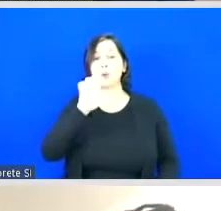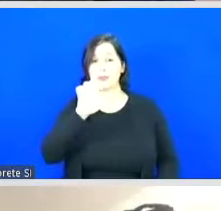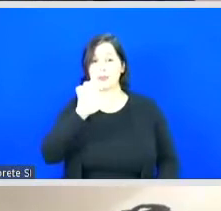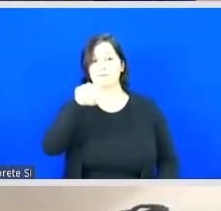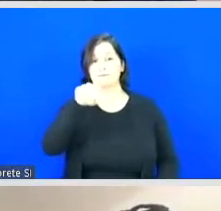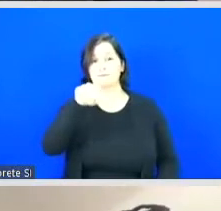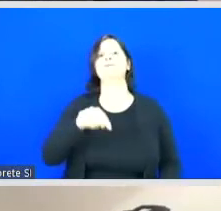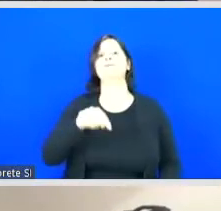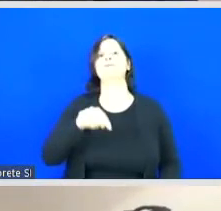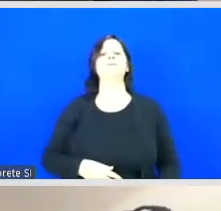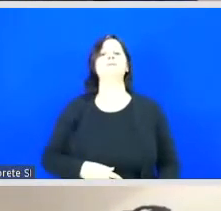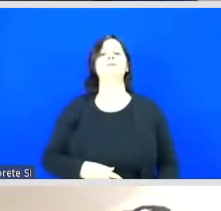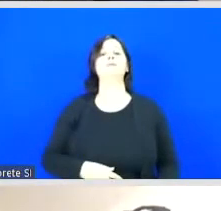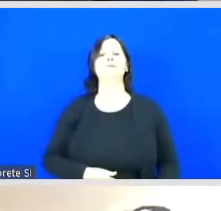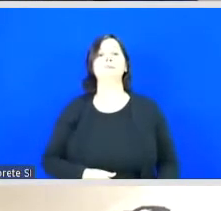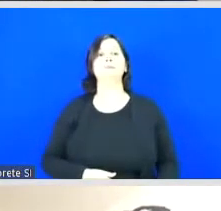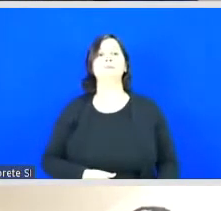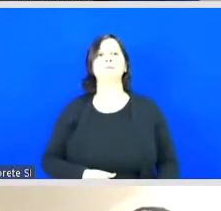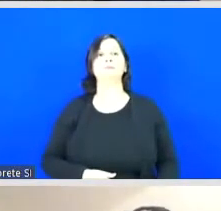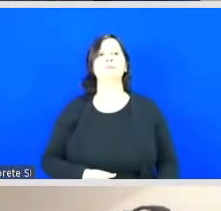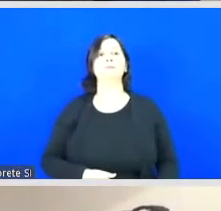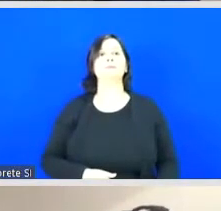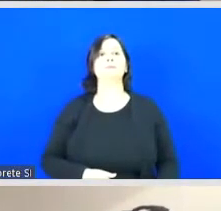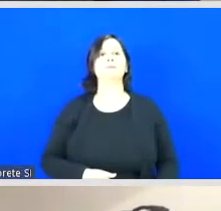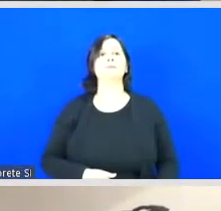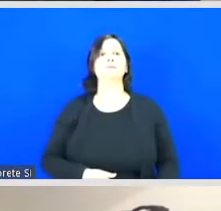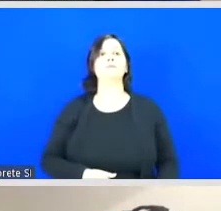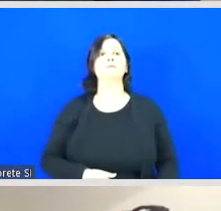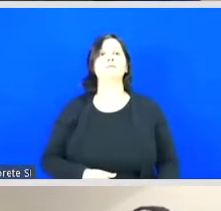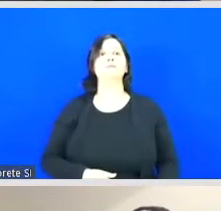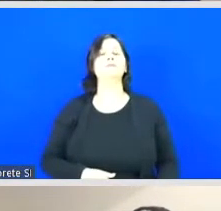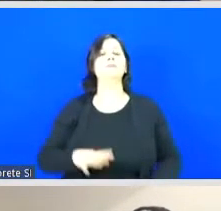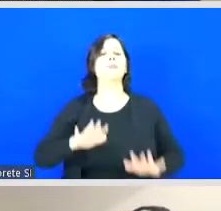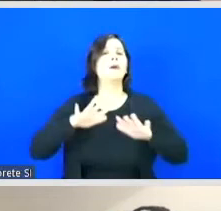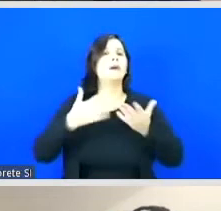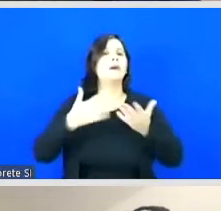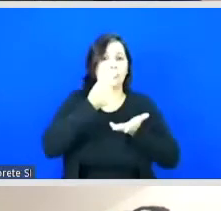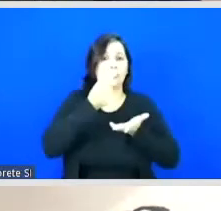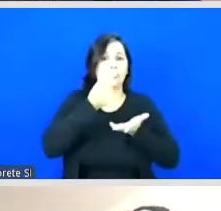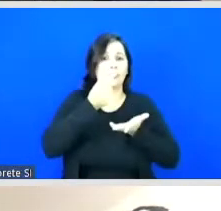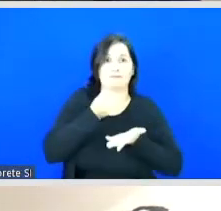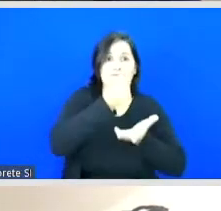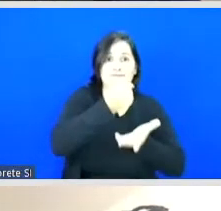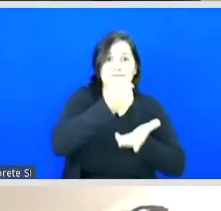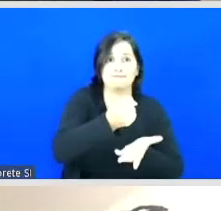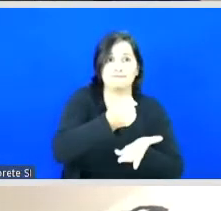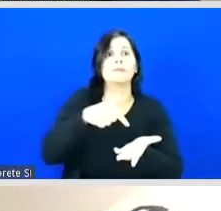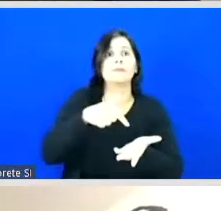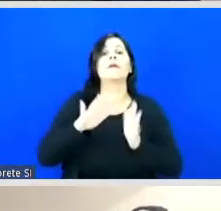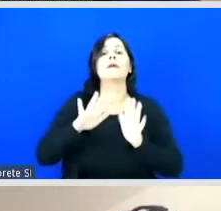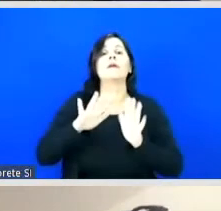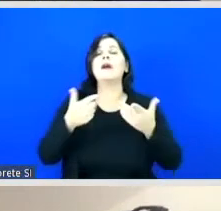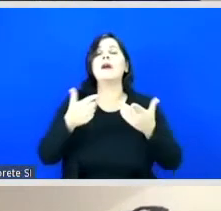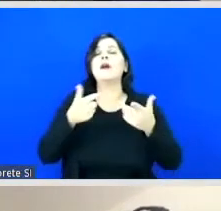there must be legitimate business plans and legitimate business opportunities that are created for women to ensure that they can take a part